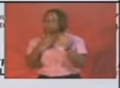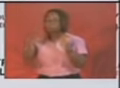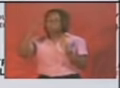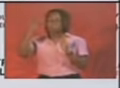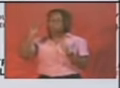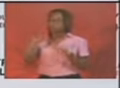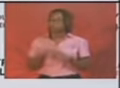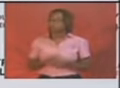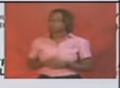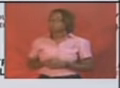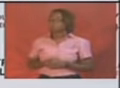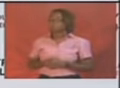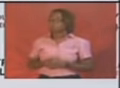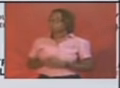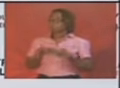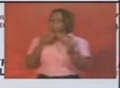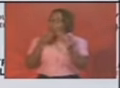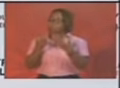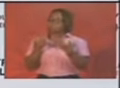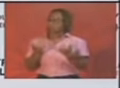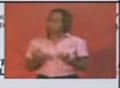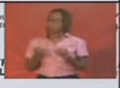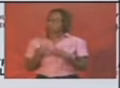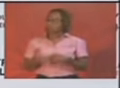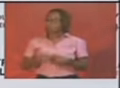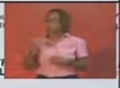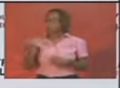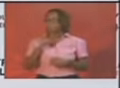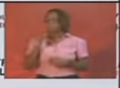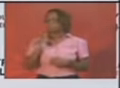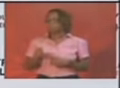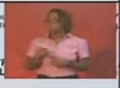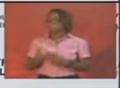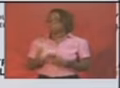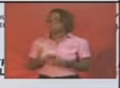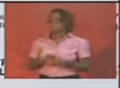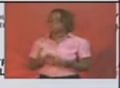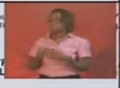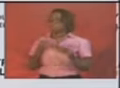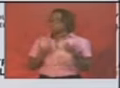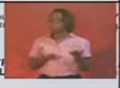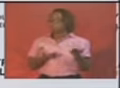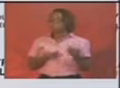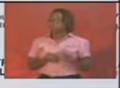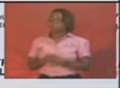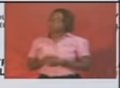Thank you. Now a follow-up question from Wired 868, please.